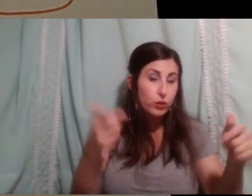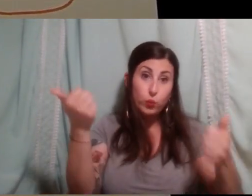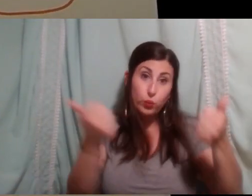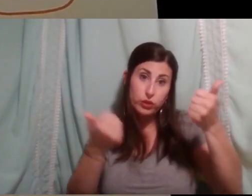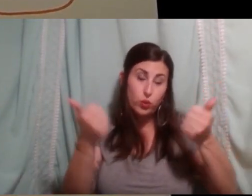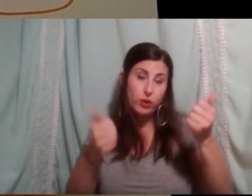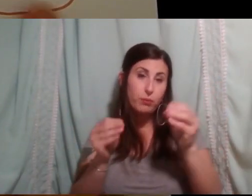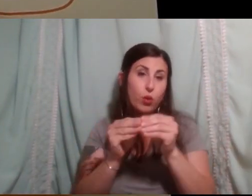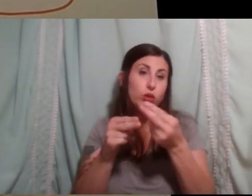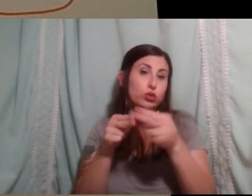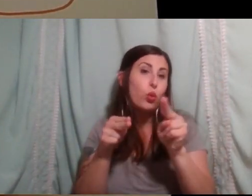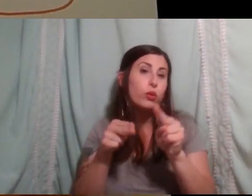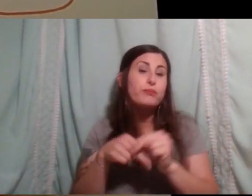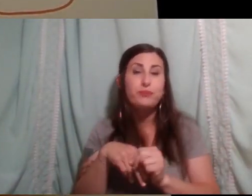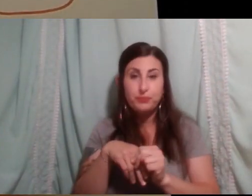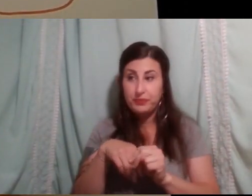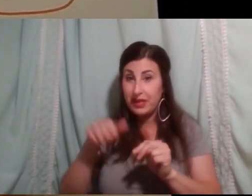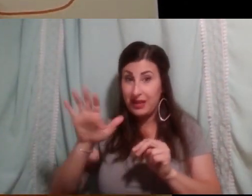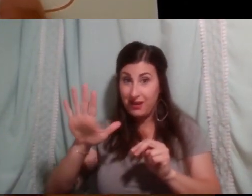the pond?